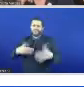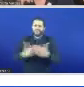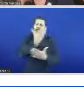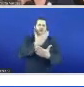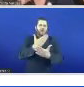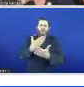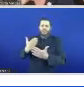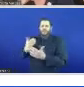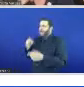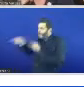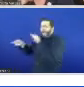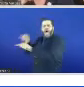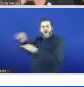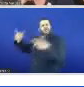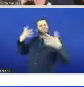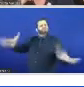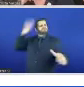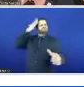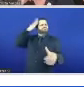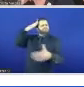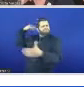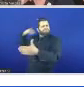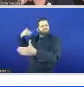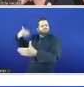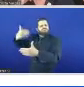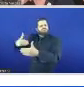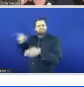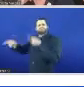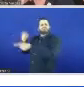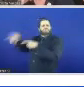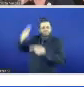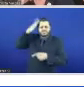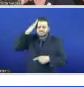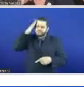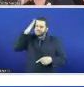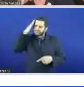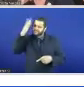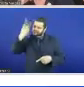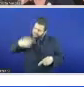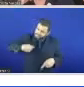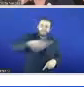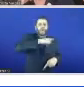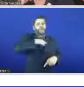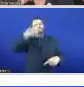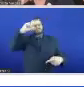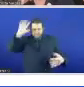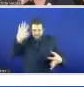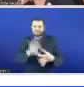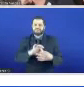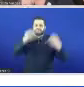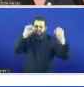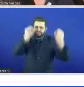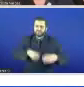year 2021, we would be able to organize a fifth world conference on women 26 years after